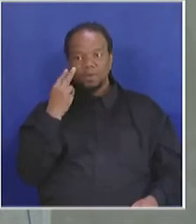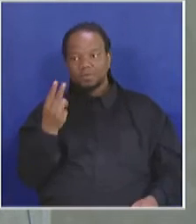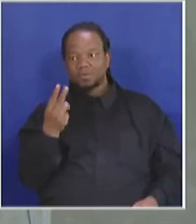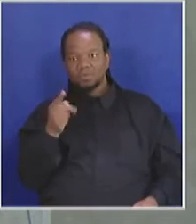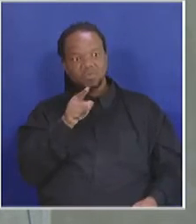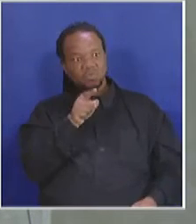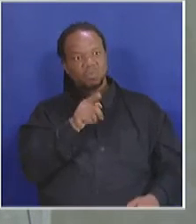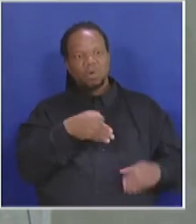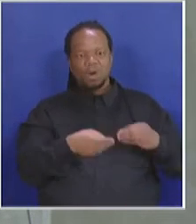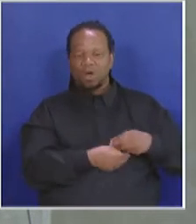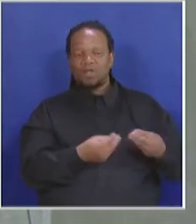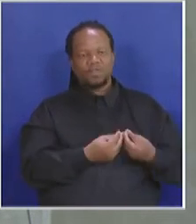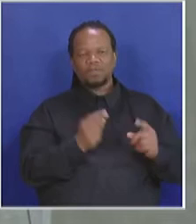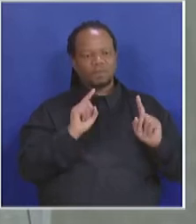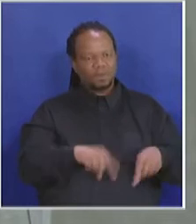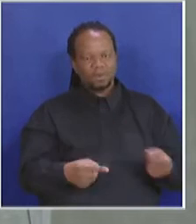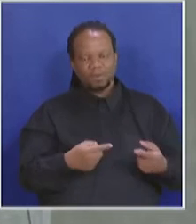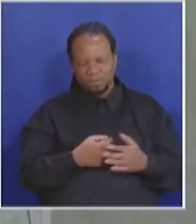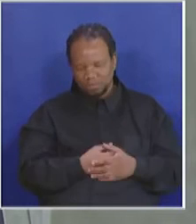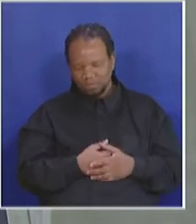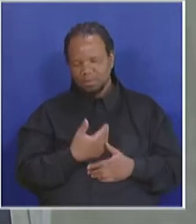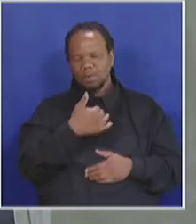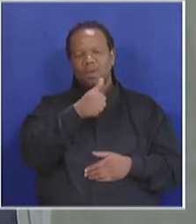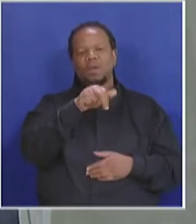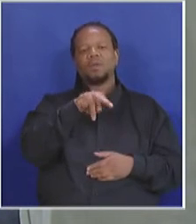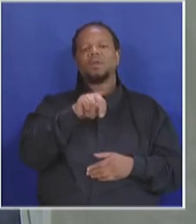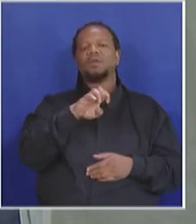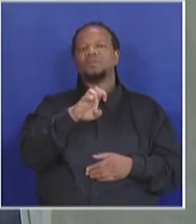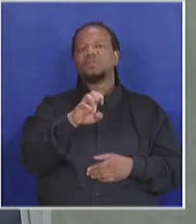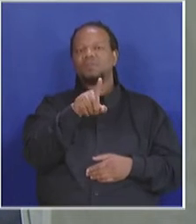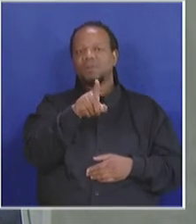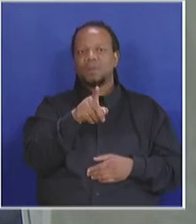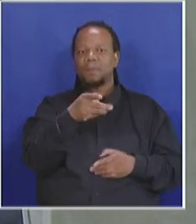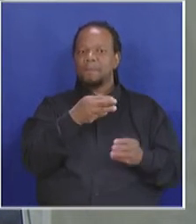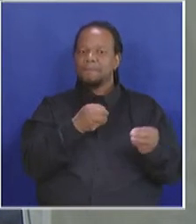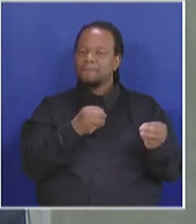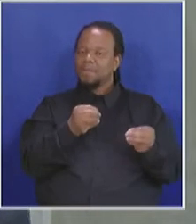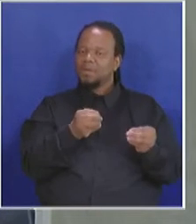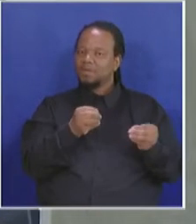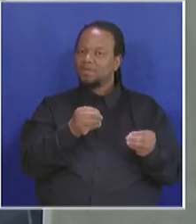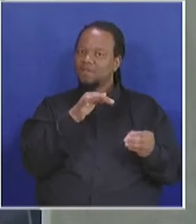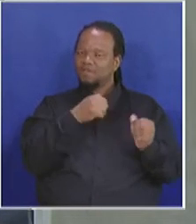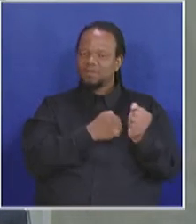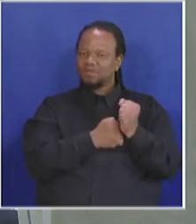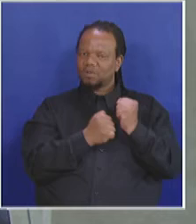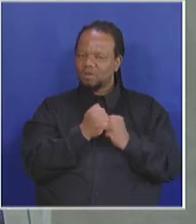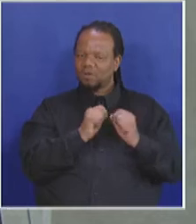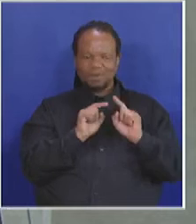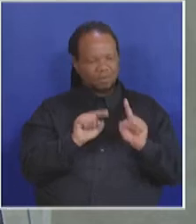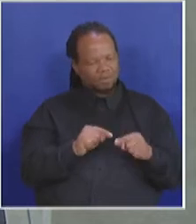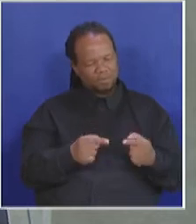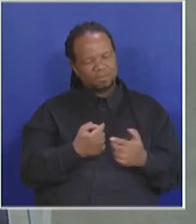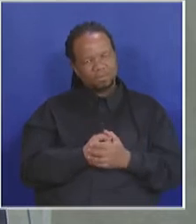it. The ANC do not know how to manage infrastructure projects, period. When will it stop